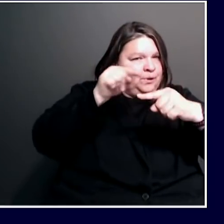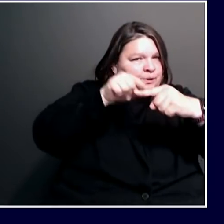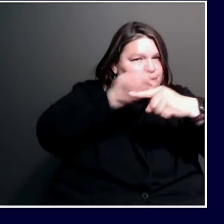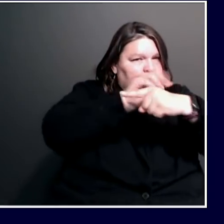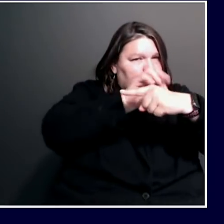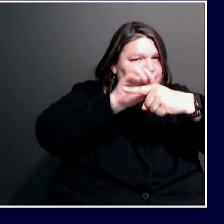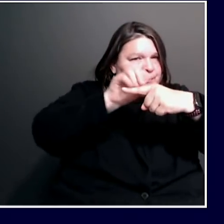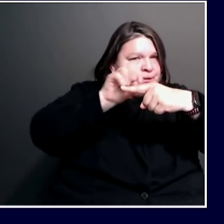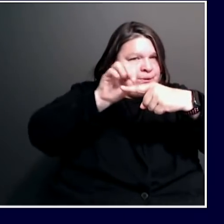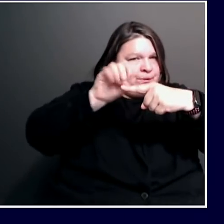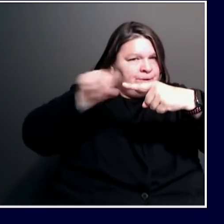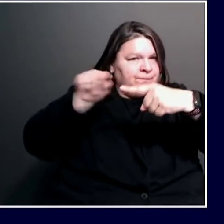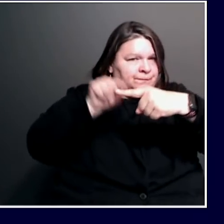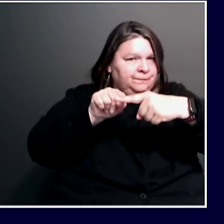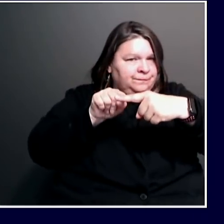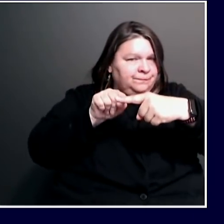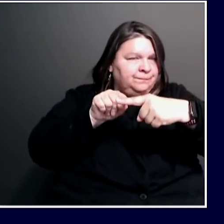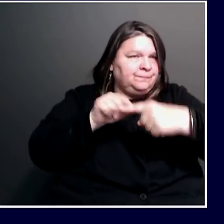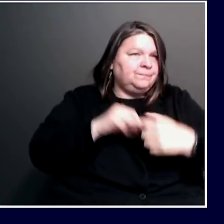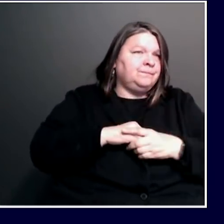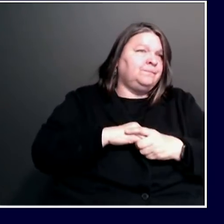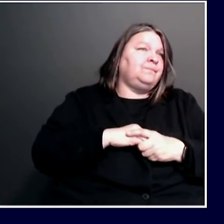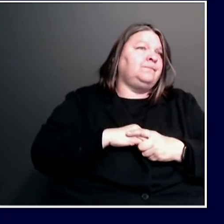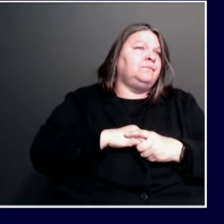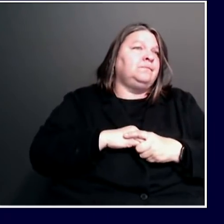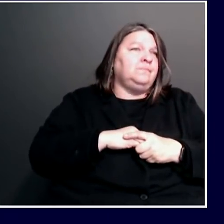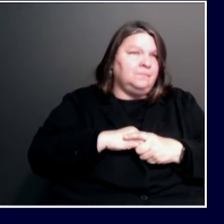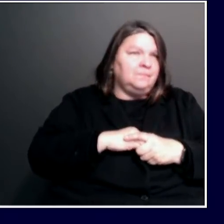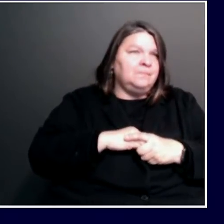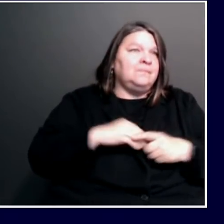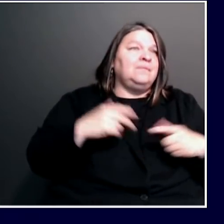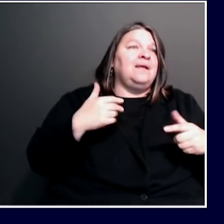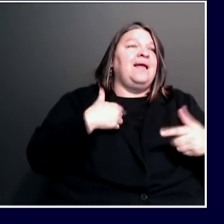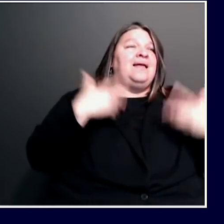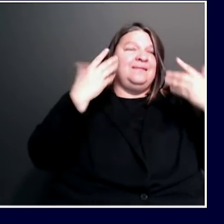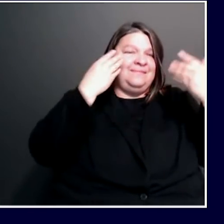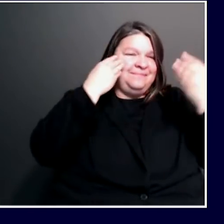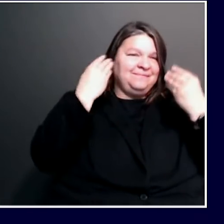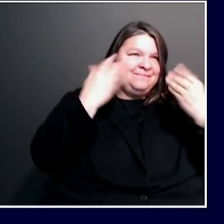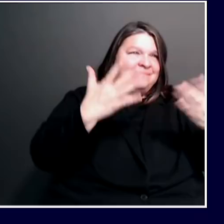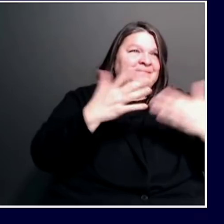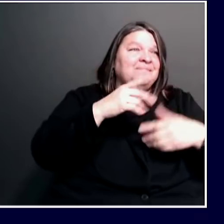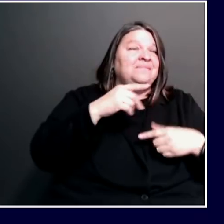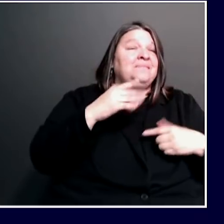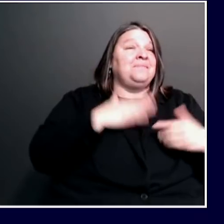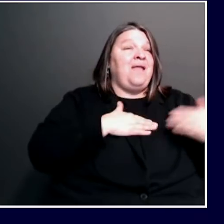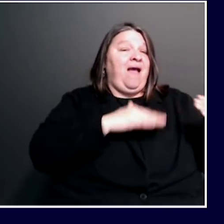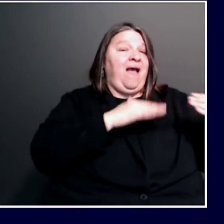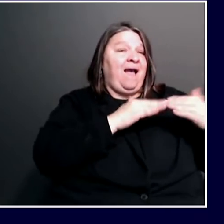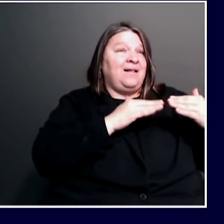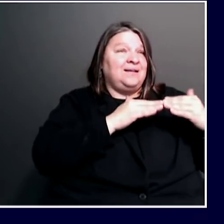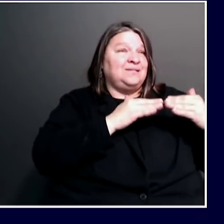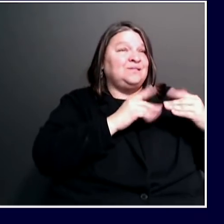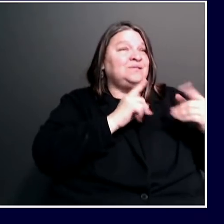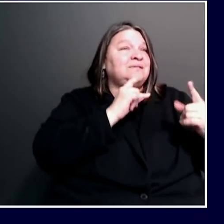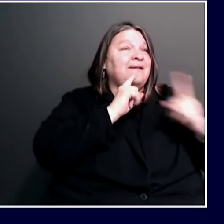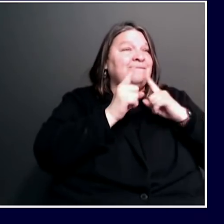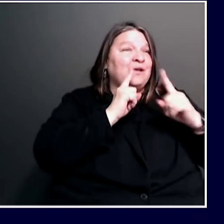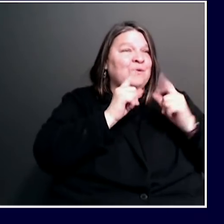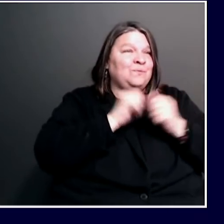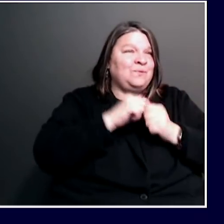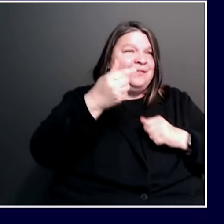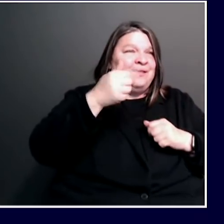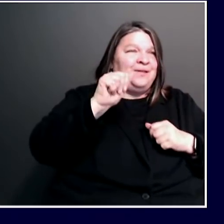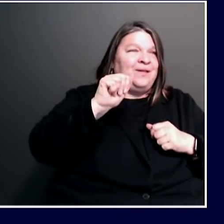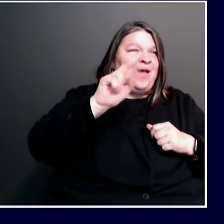would just end it by letting you know that one of my colleagues interviewed Garth Brooks last week, and he said that